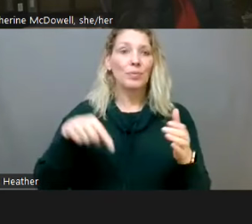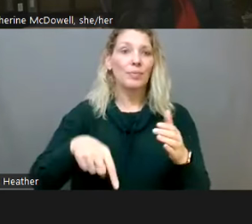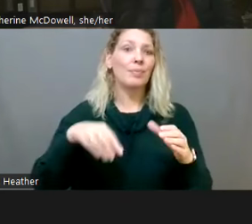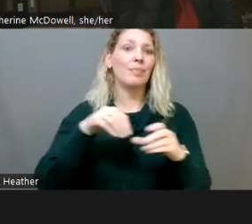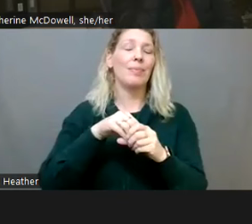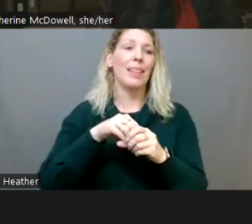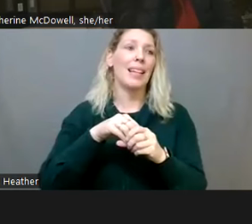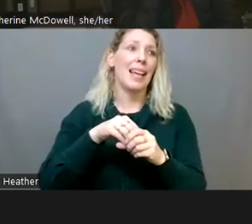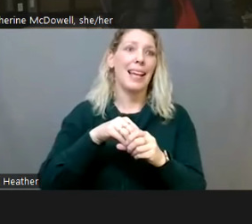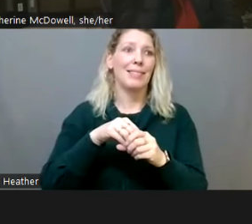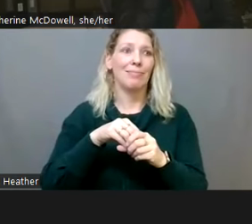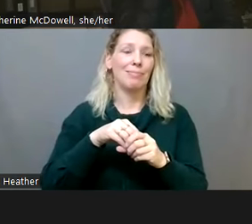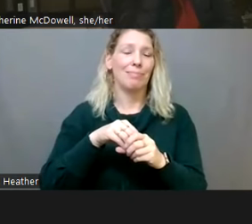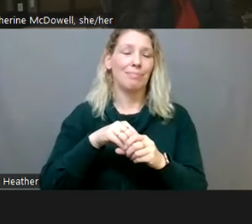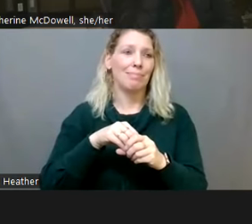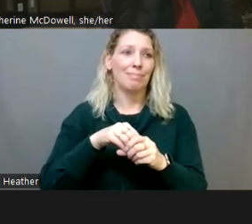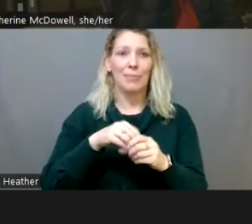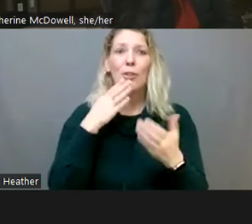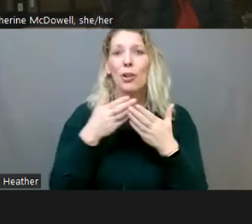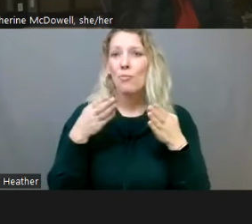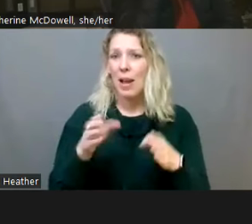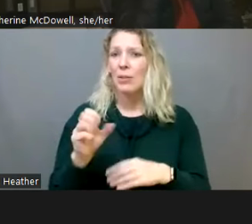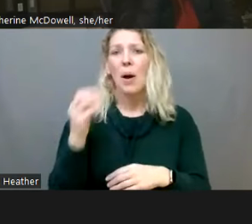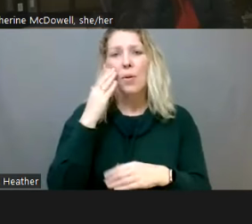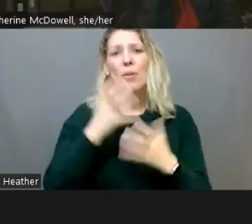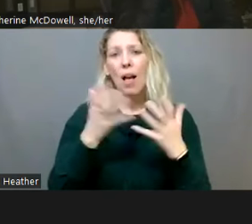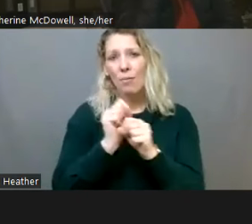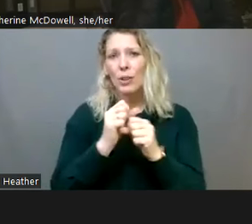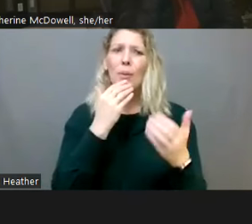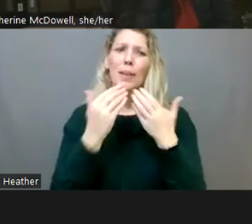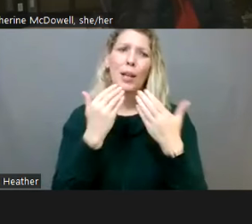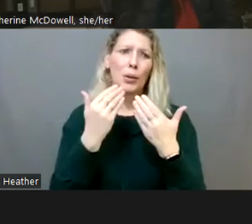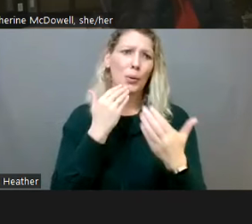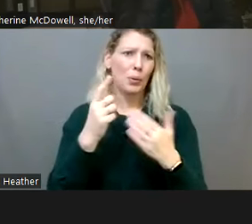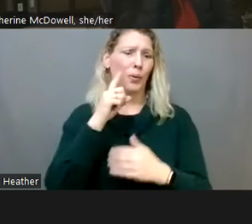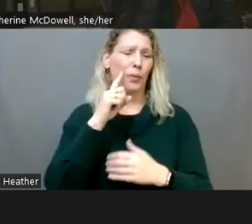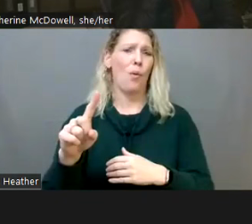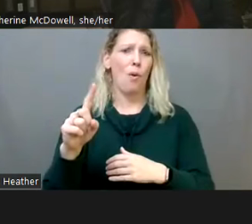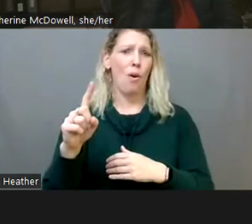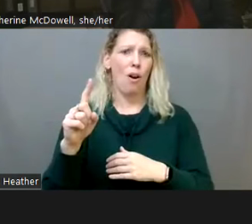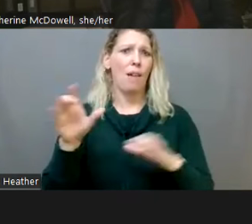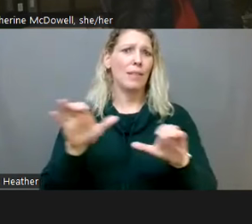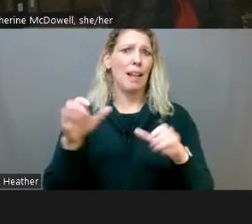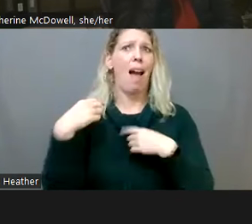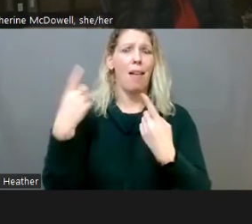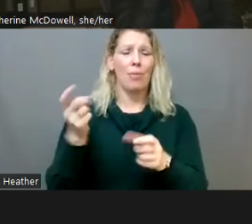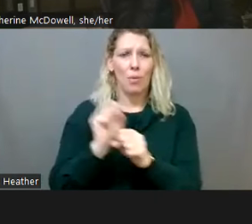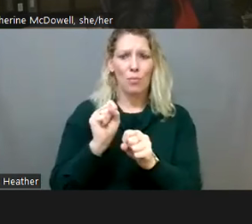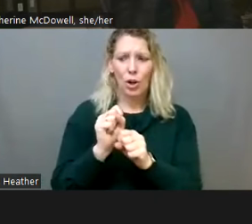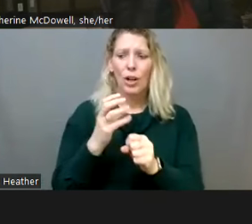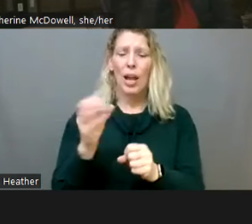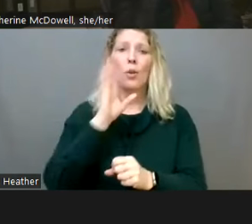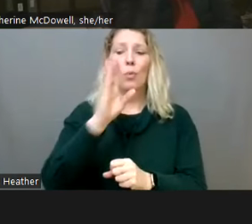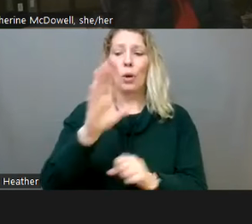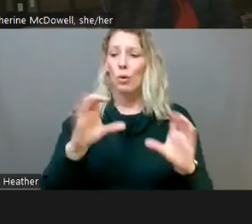coherent way. I know that it's a lot of work though. So thank you everybody that has done work in the past, that is going to do work